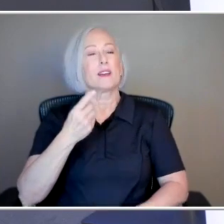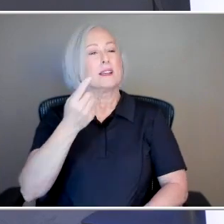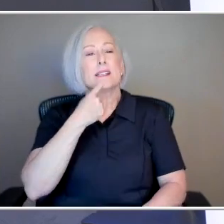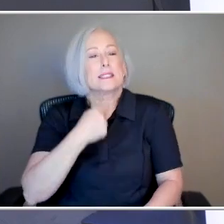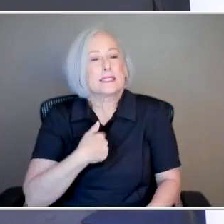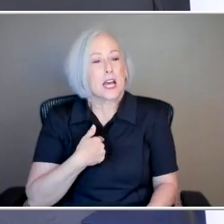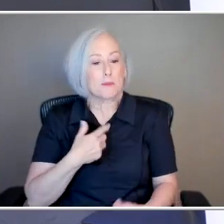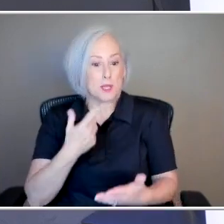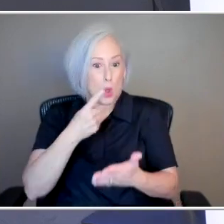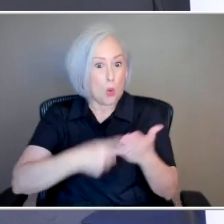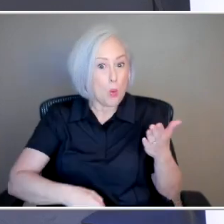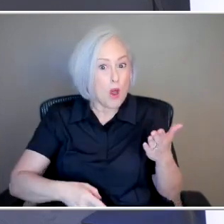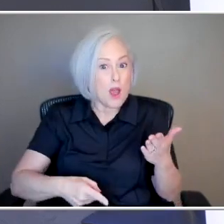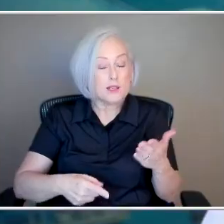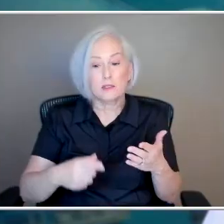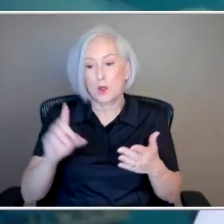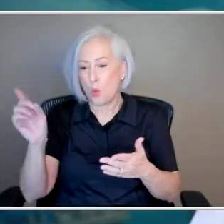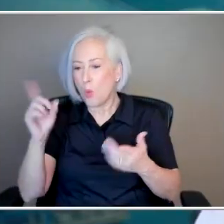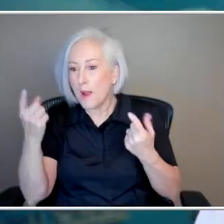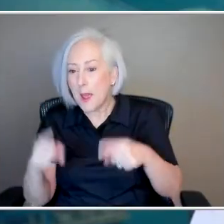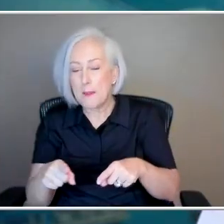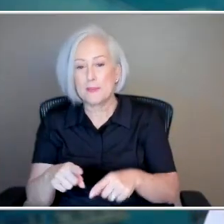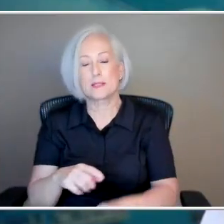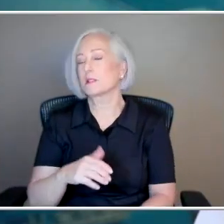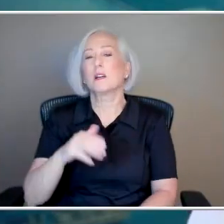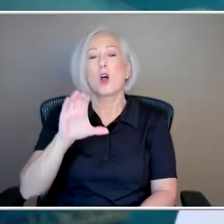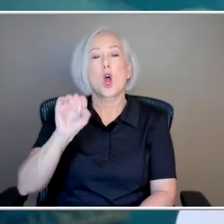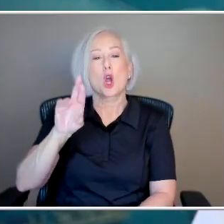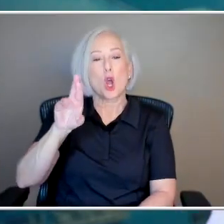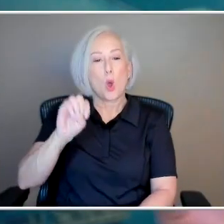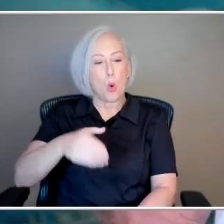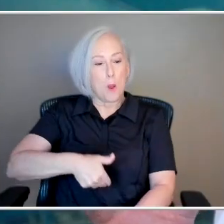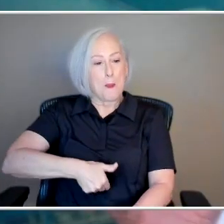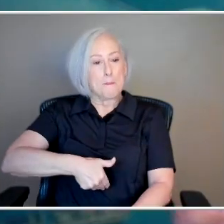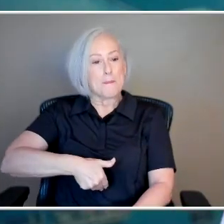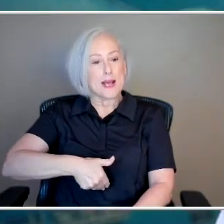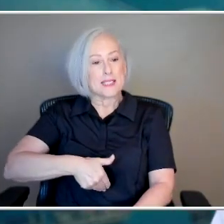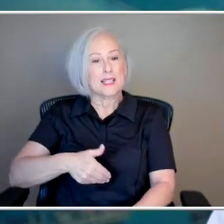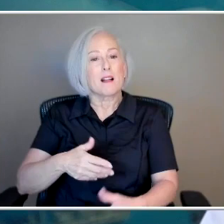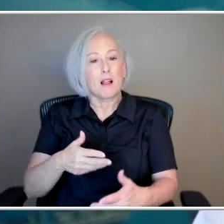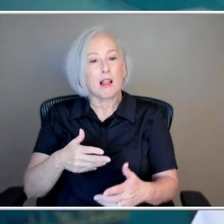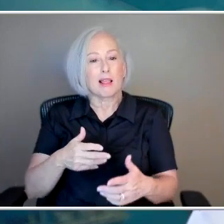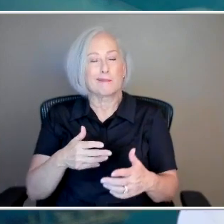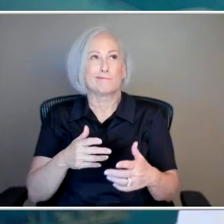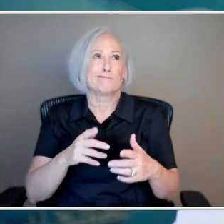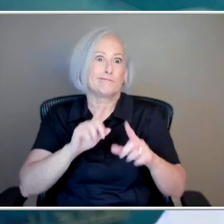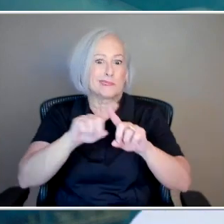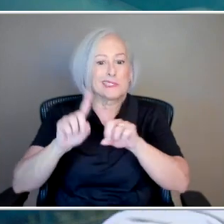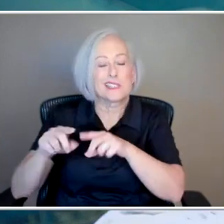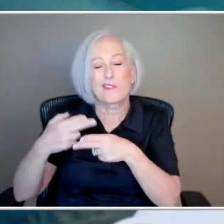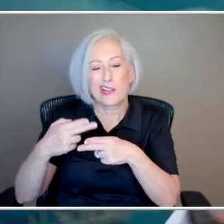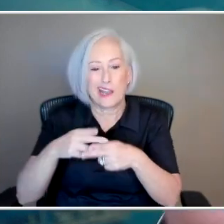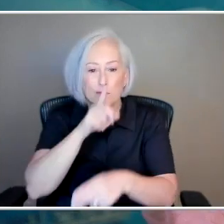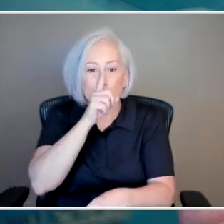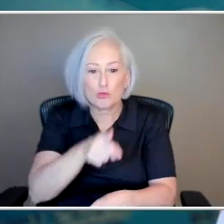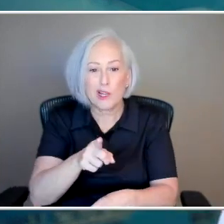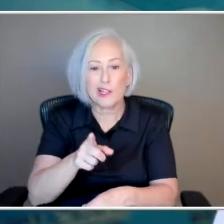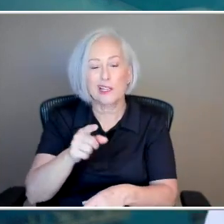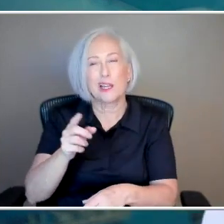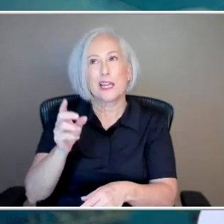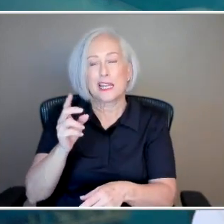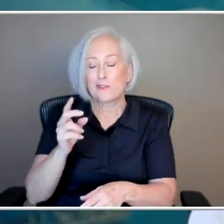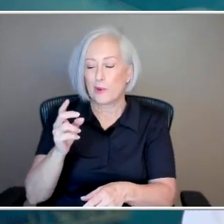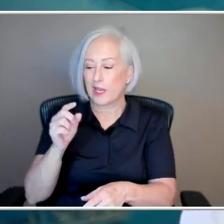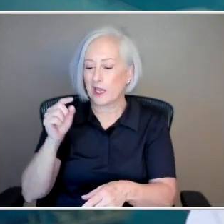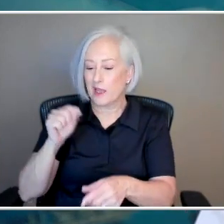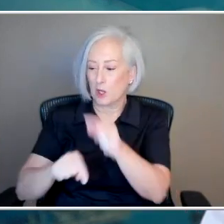it happens. Sure. So a core muscle injury has had a lot of different names. It dates back all the way to many decades ago in